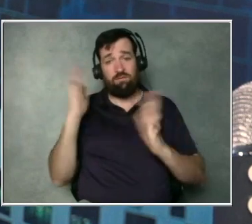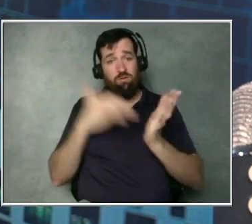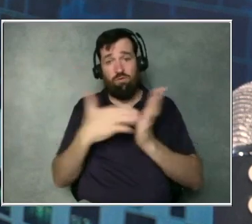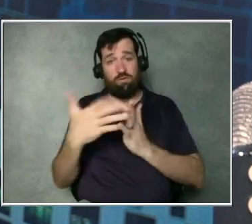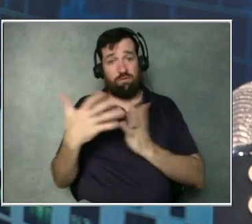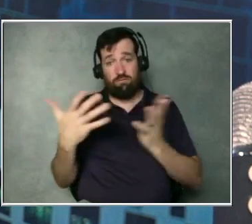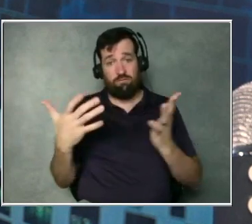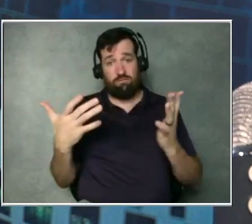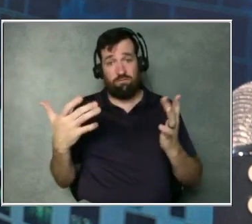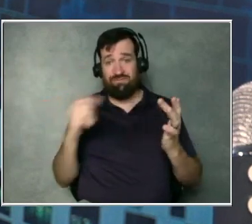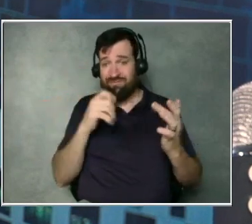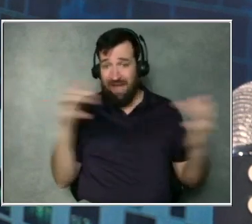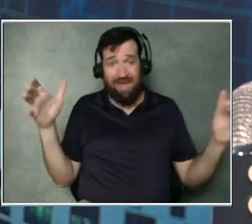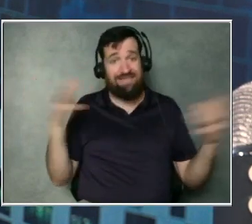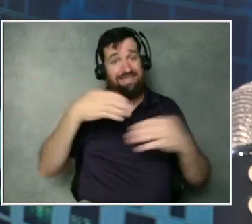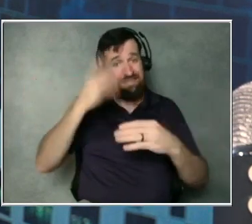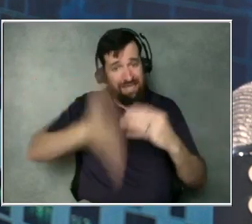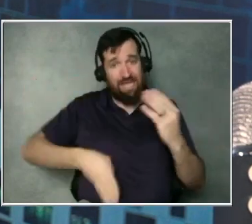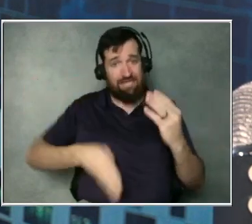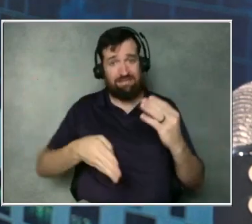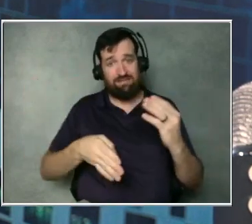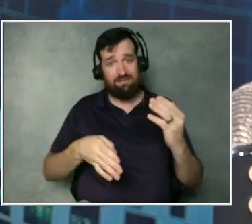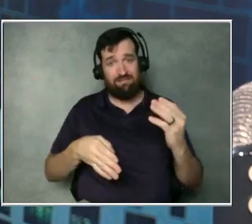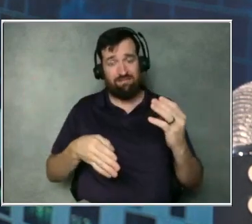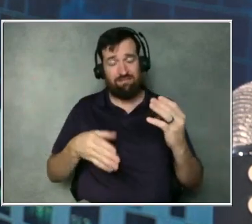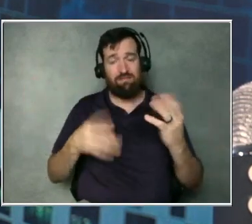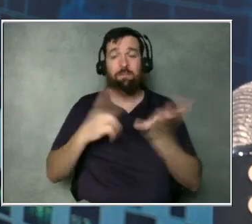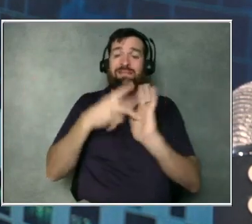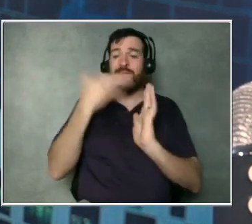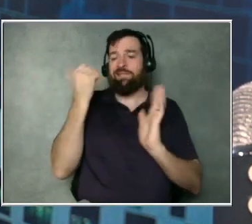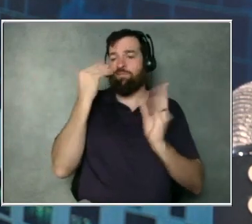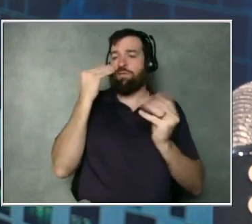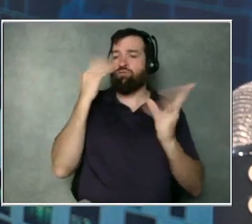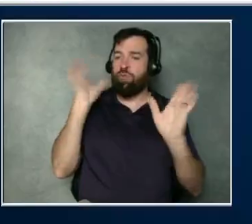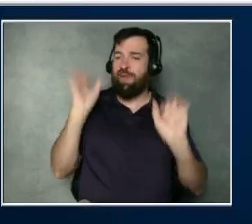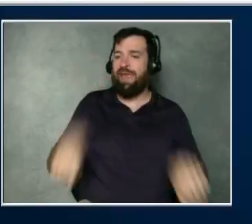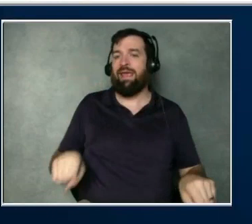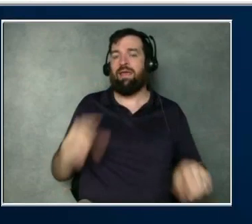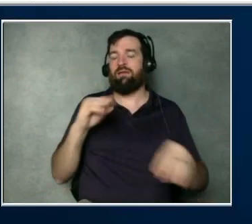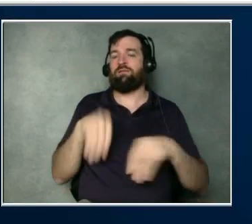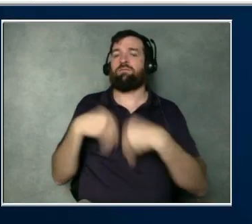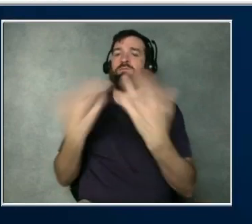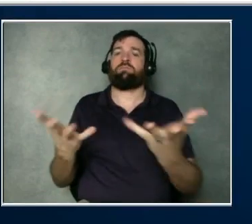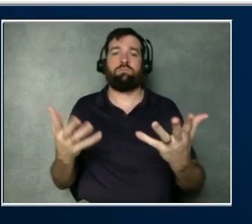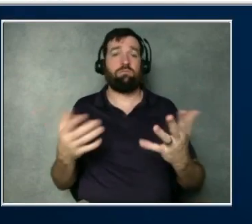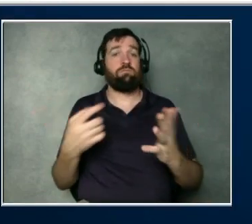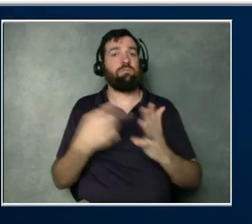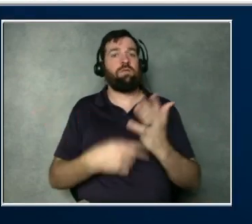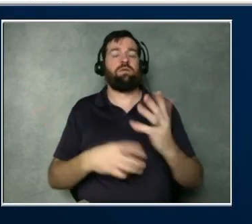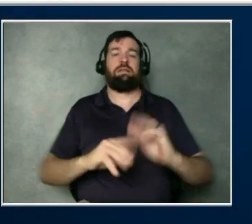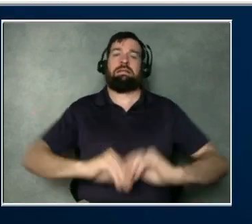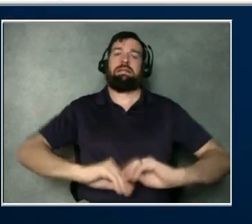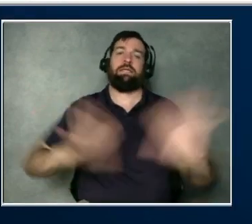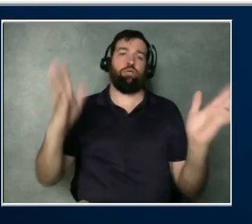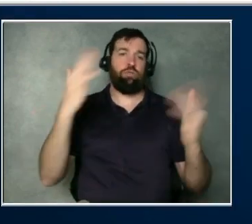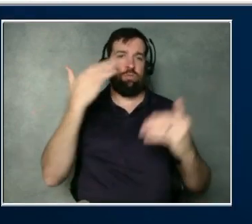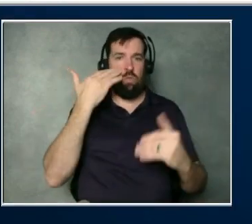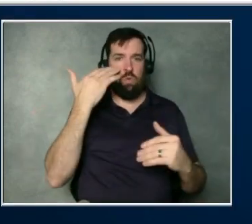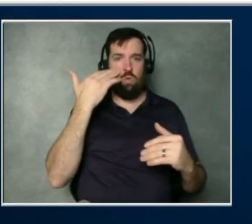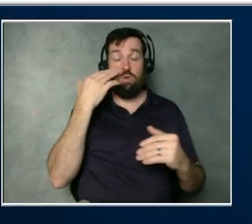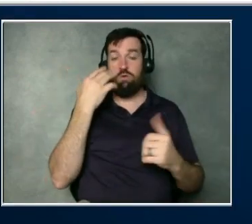not complete. So you get the best information you can. Right. And what we clearly know is that 1